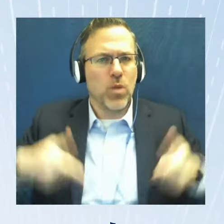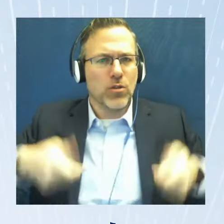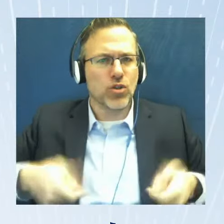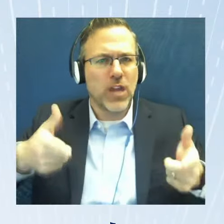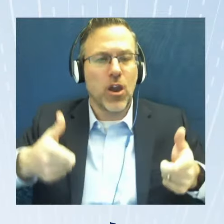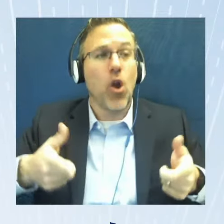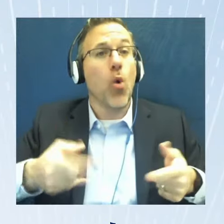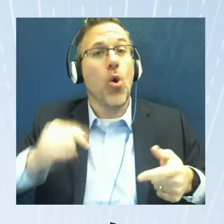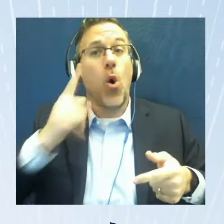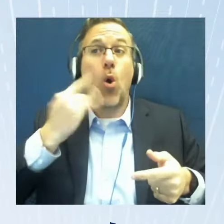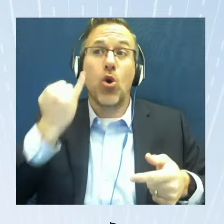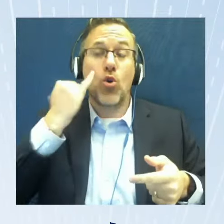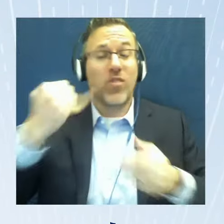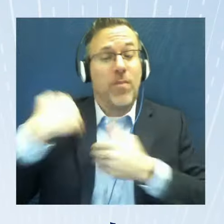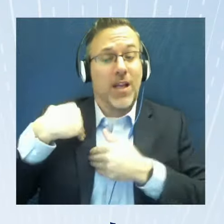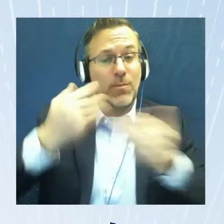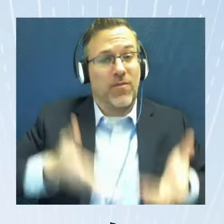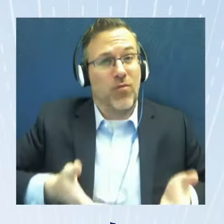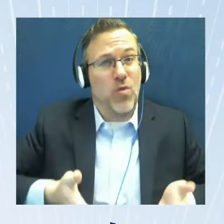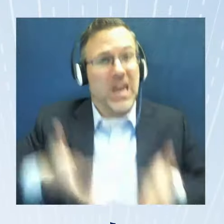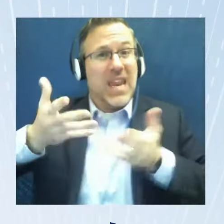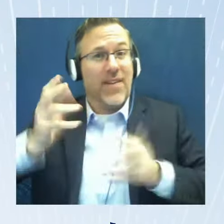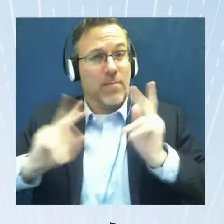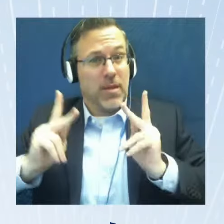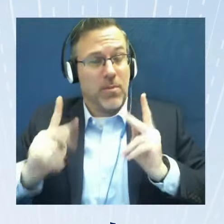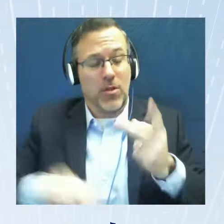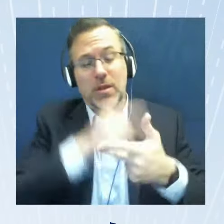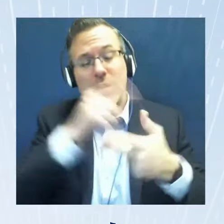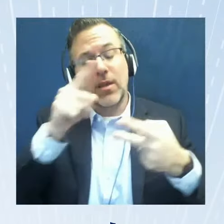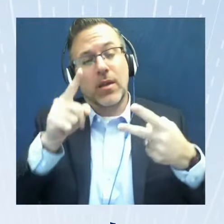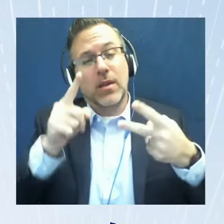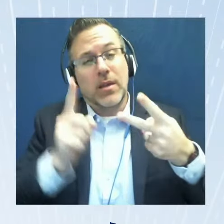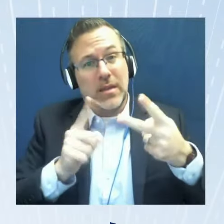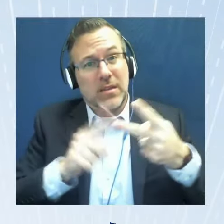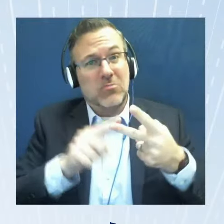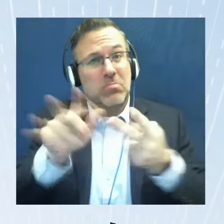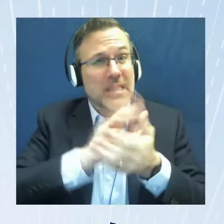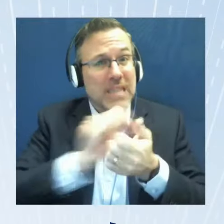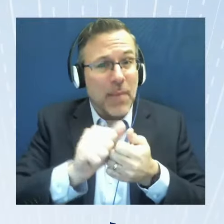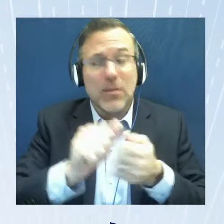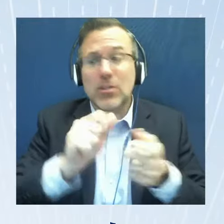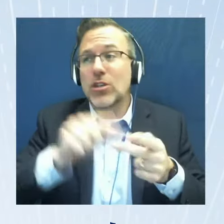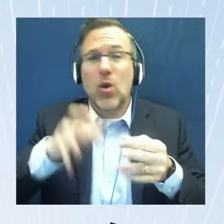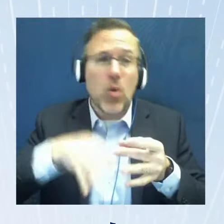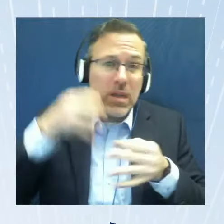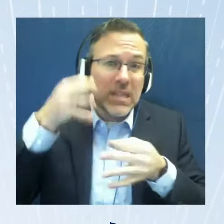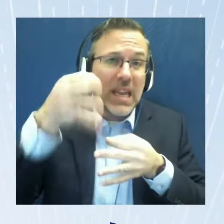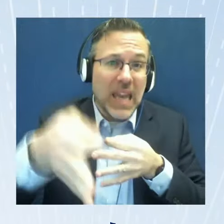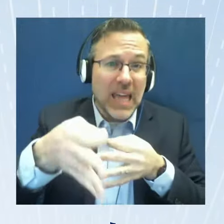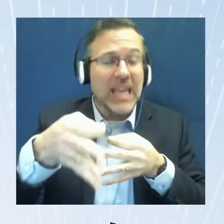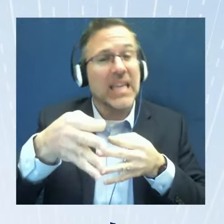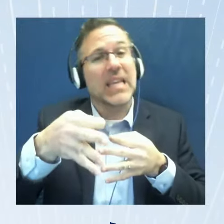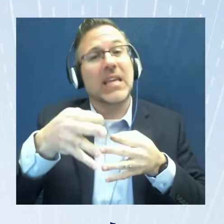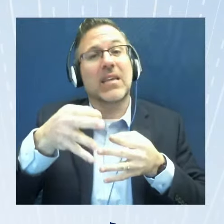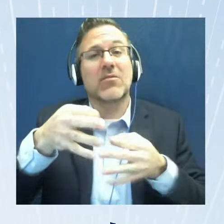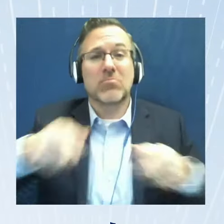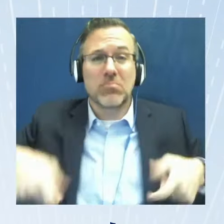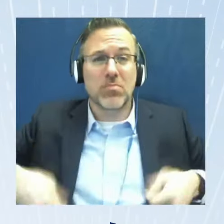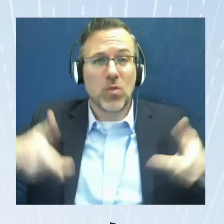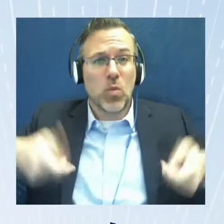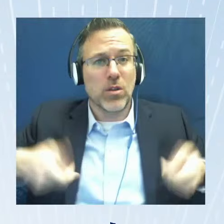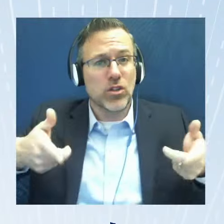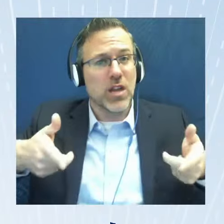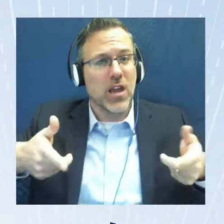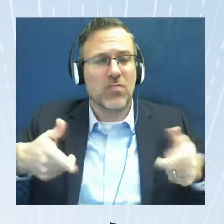people. Secondly, the proposed rule makes clear that damaging or delaying the return of a wheelchair is automatically